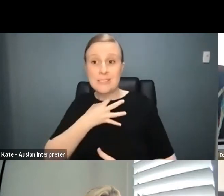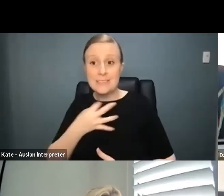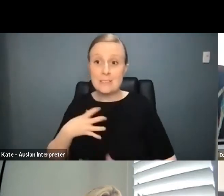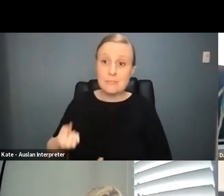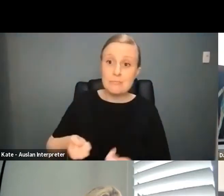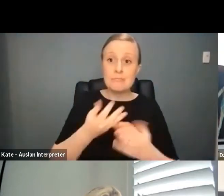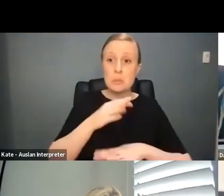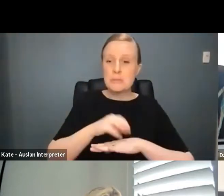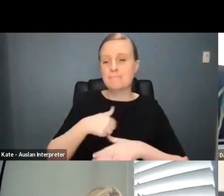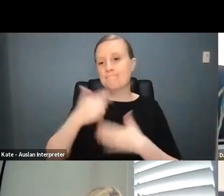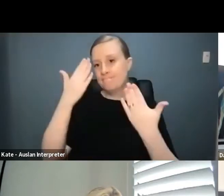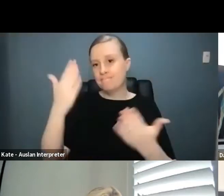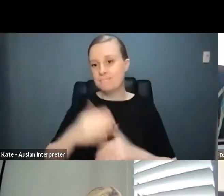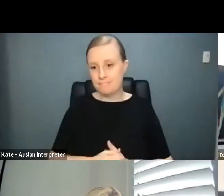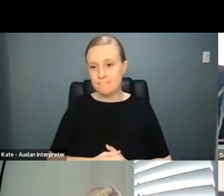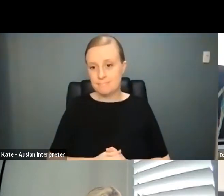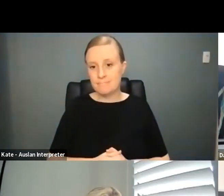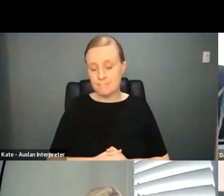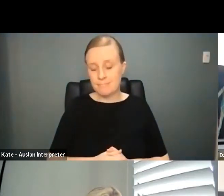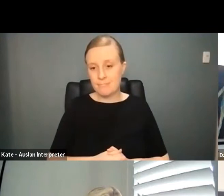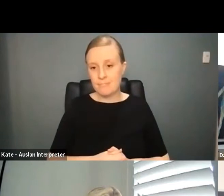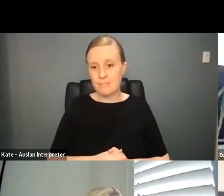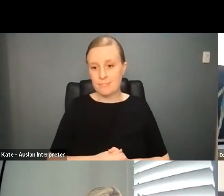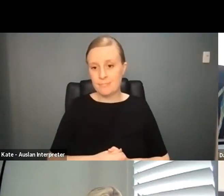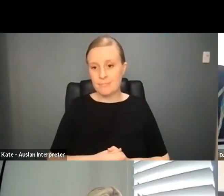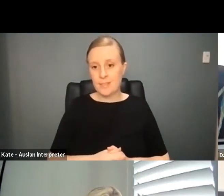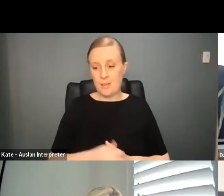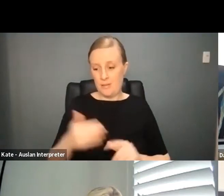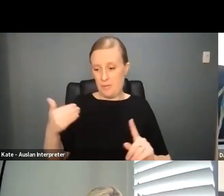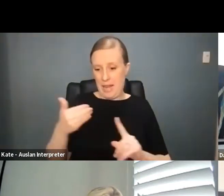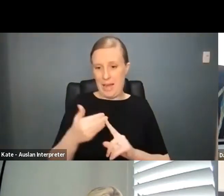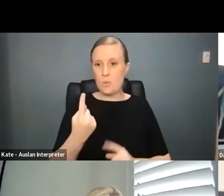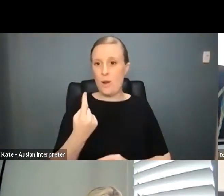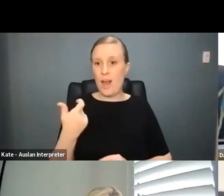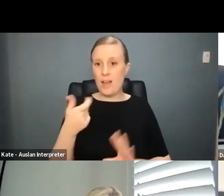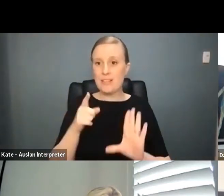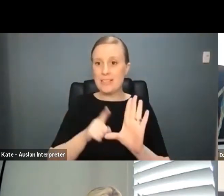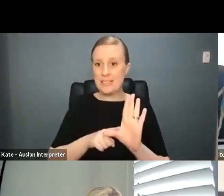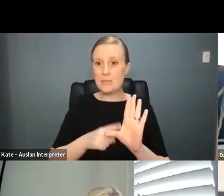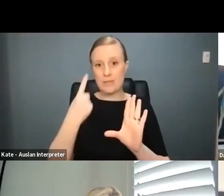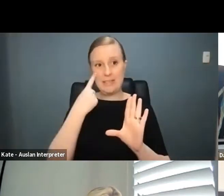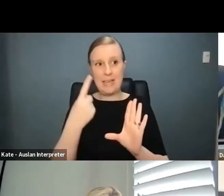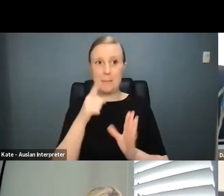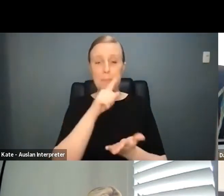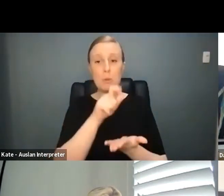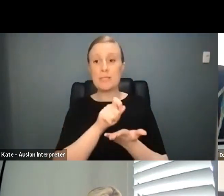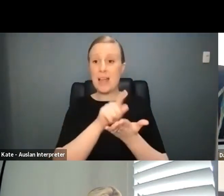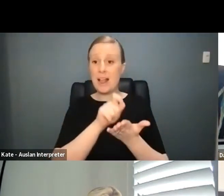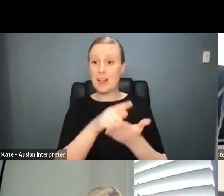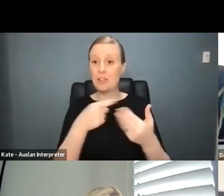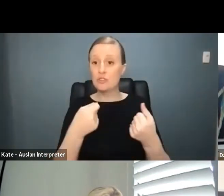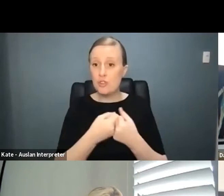of turbulence in drug markets over the last kind of year and a half, and that shows very clearly in the